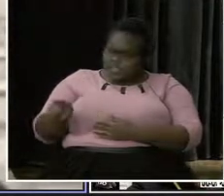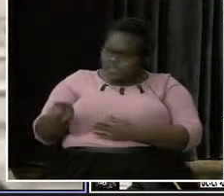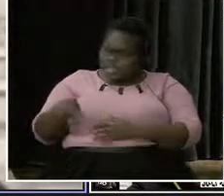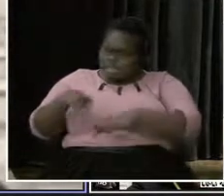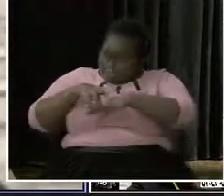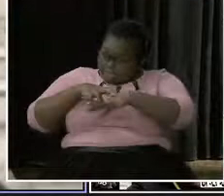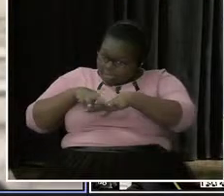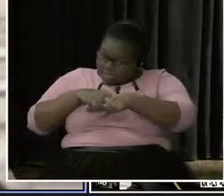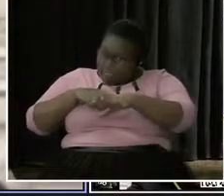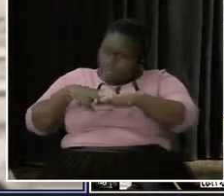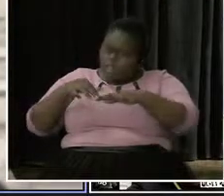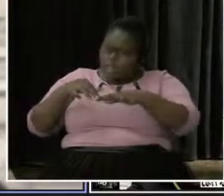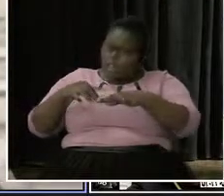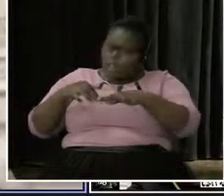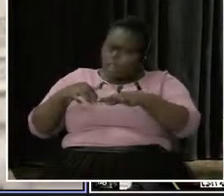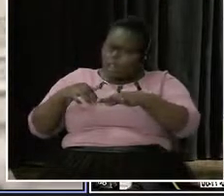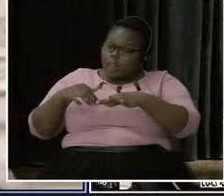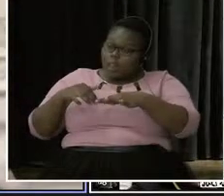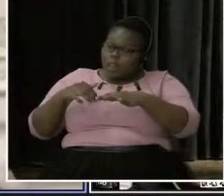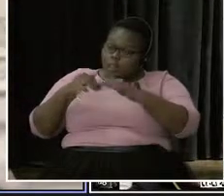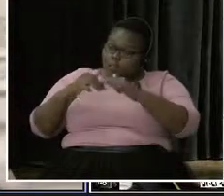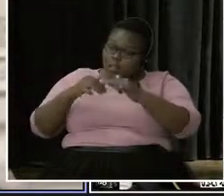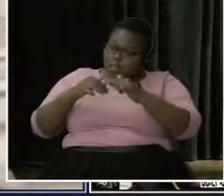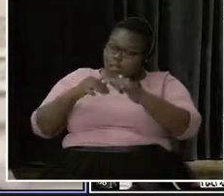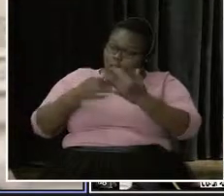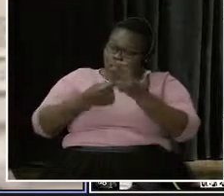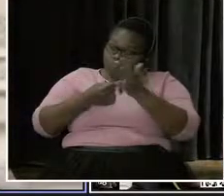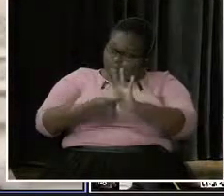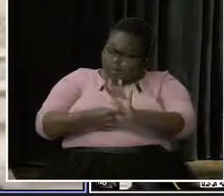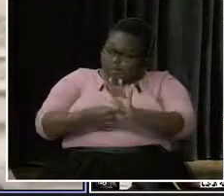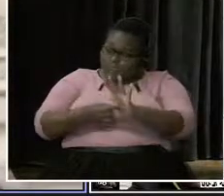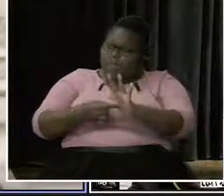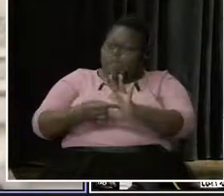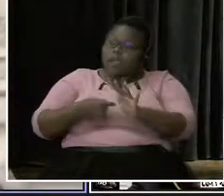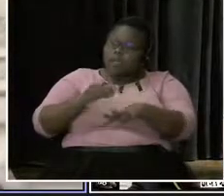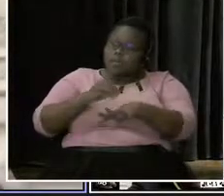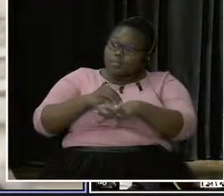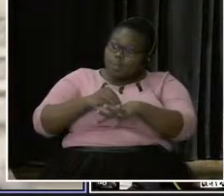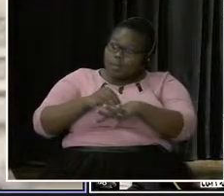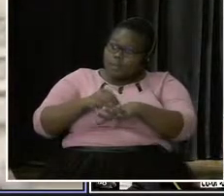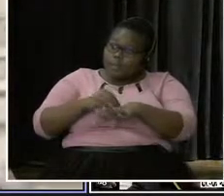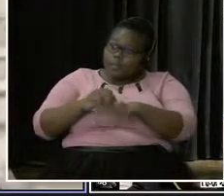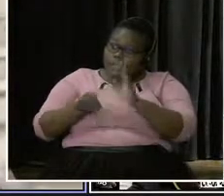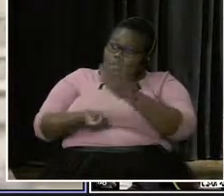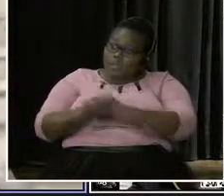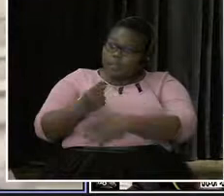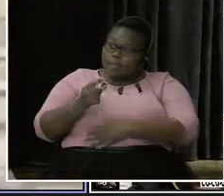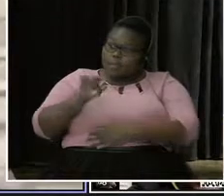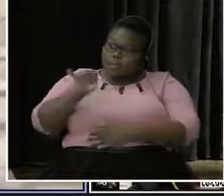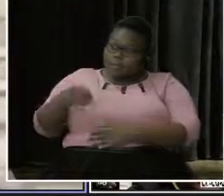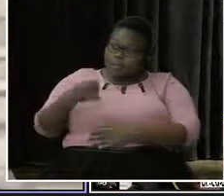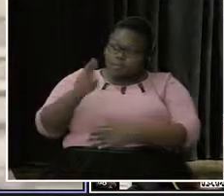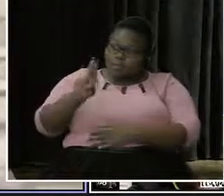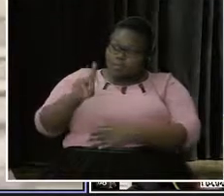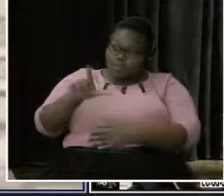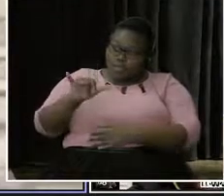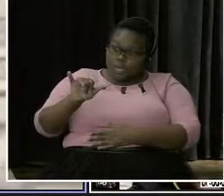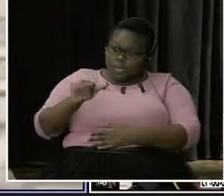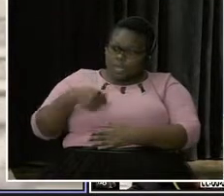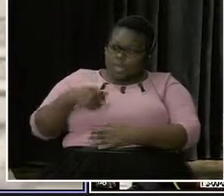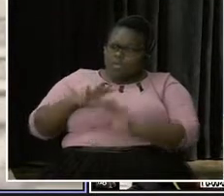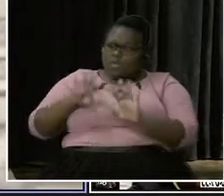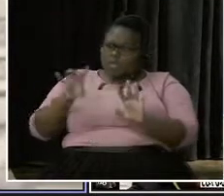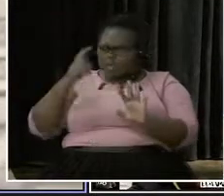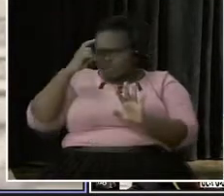racially profiling the problem that happened in July. Now, I don't think I'm wrong anywhere in that, because